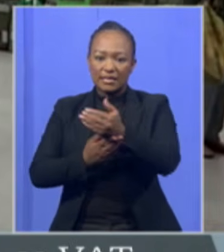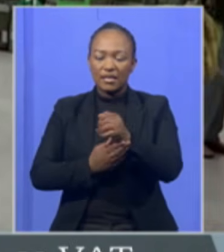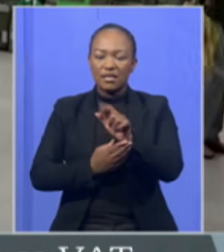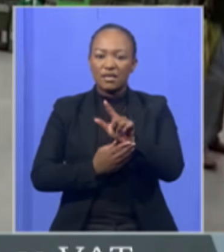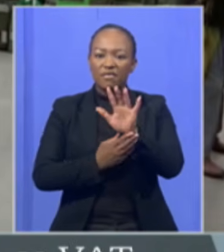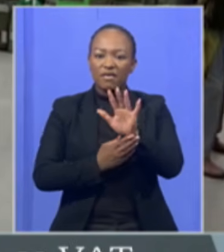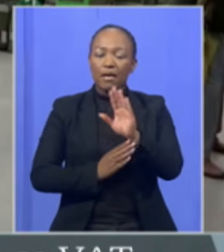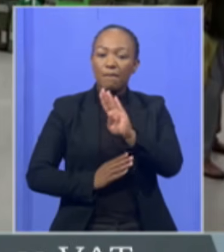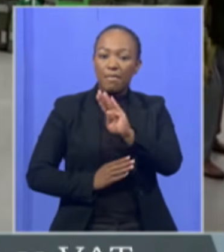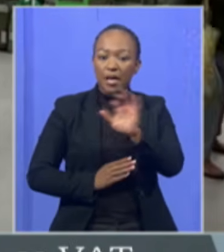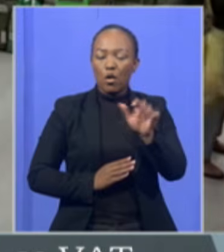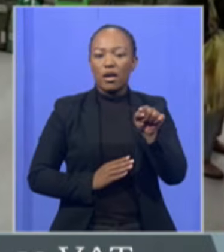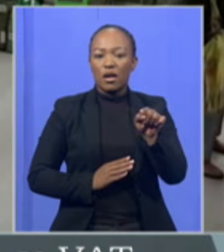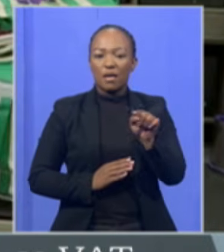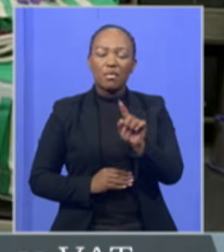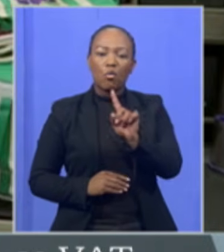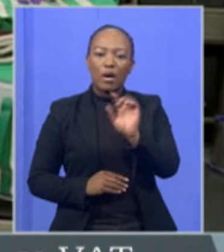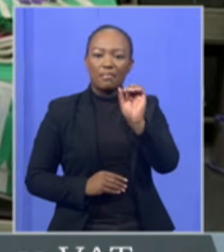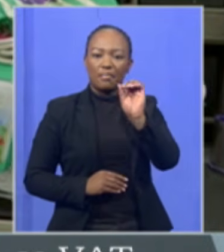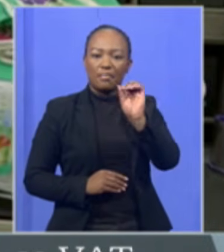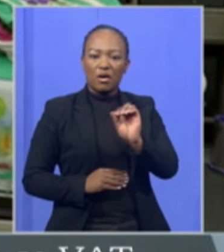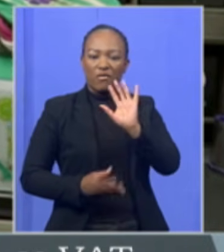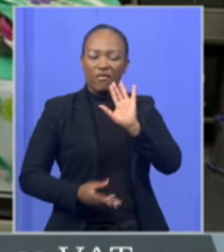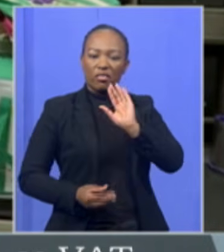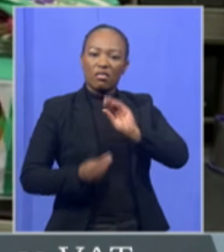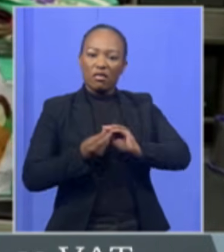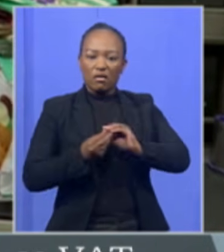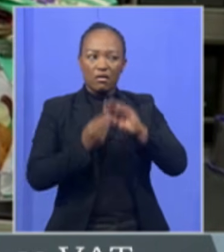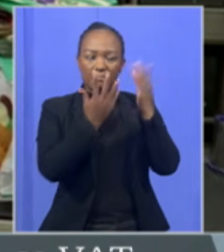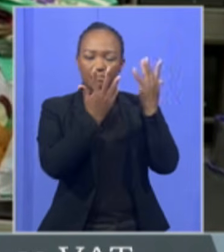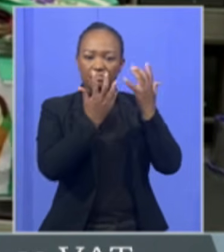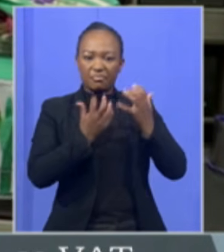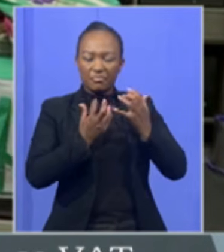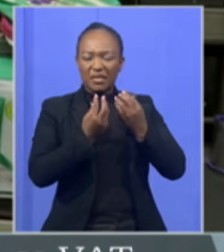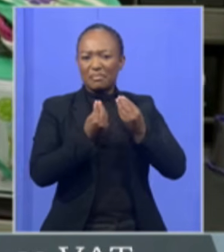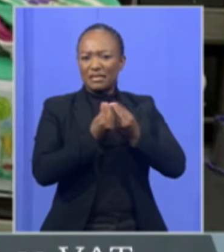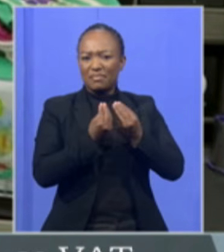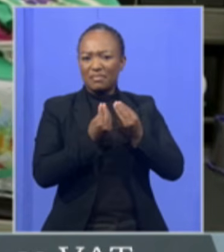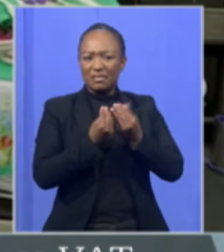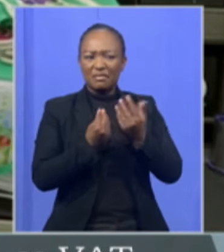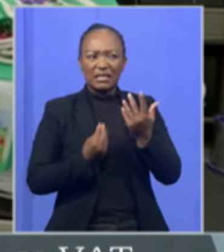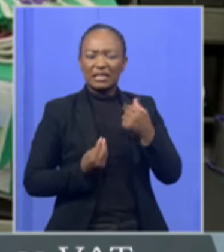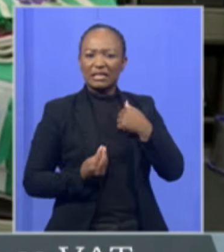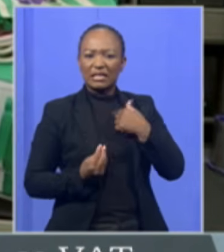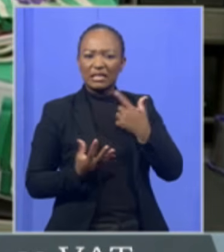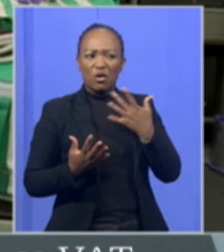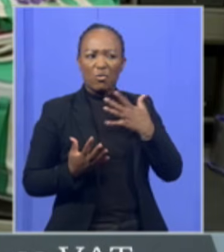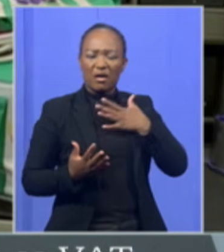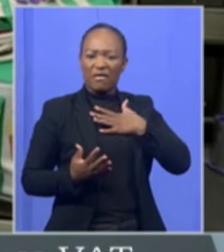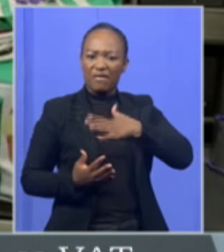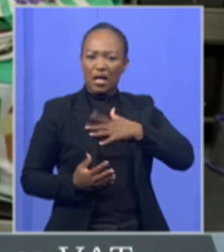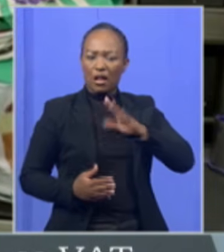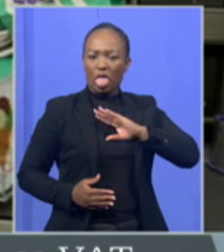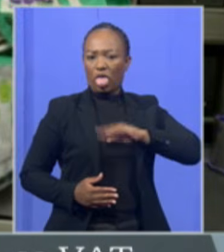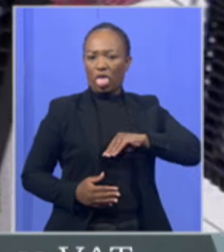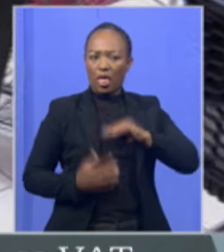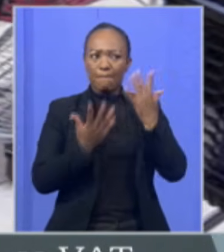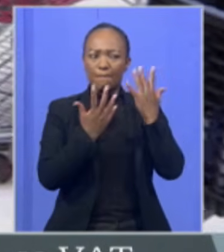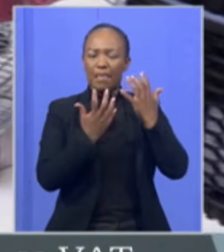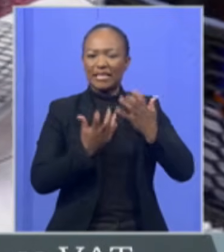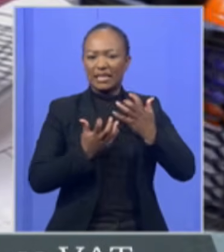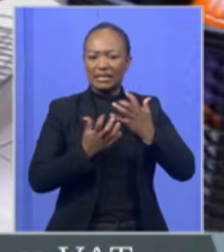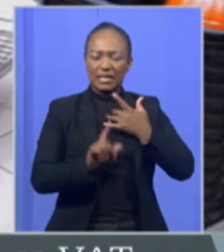is. It's less than 1% of the total budget. So it's not something that should really derail the budget process. In